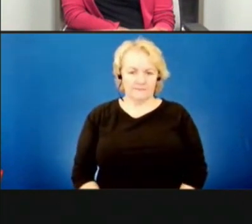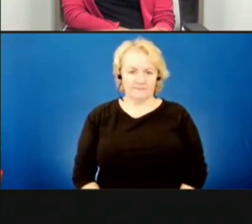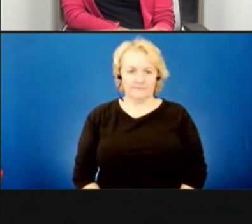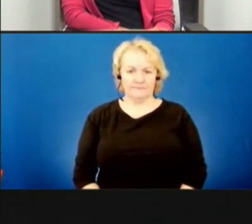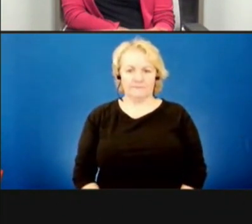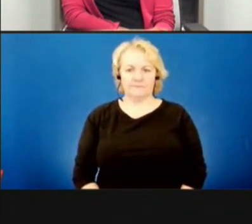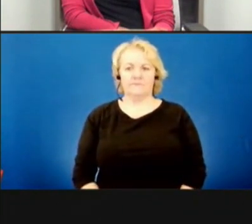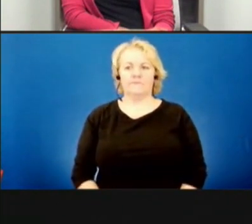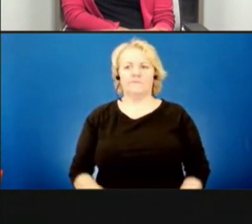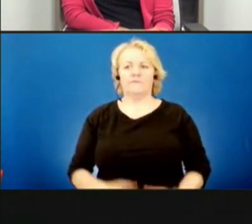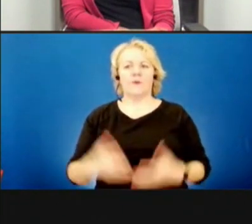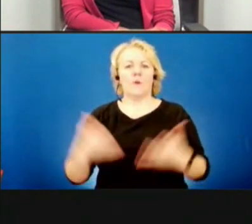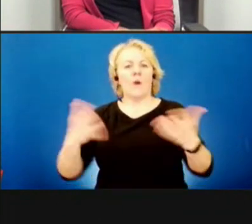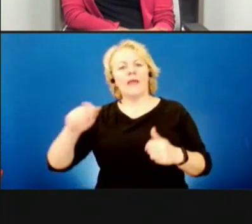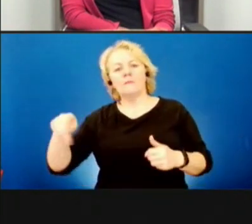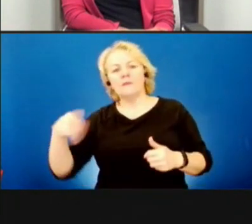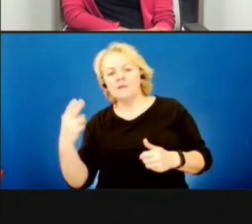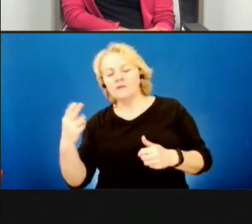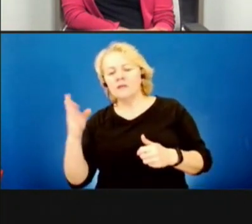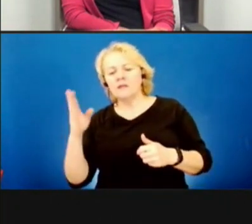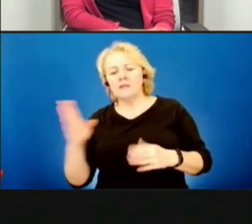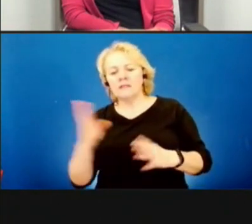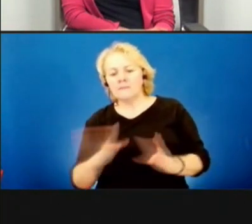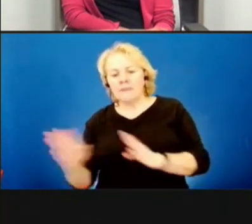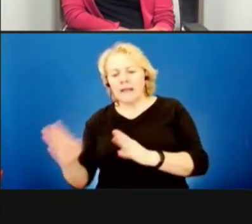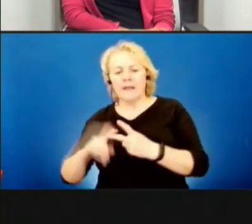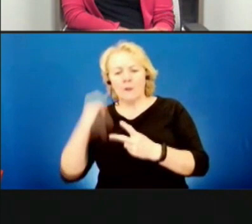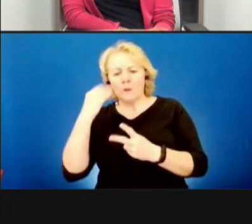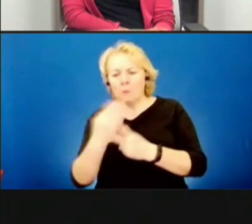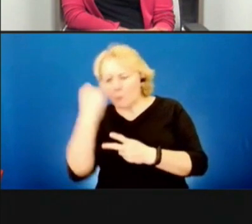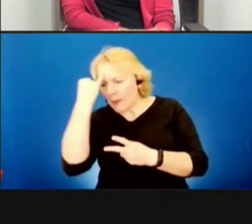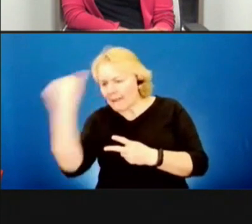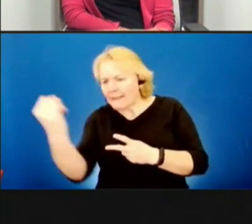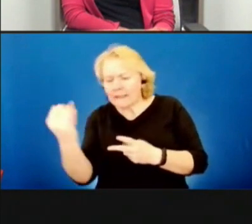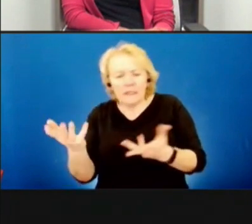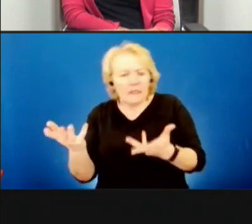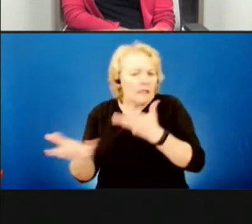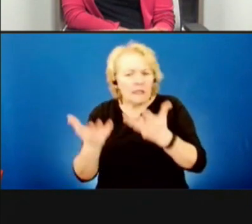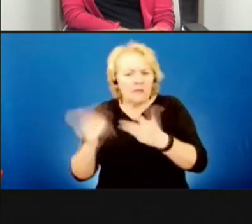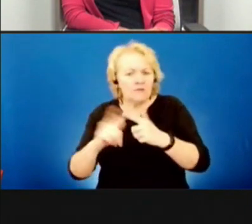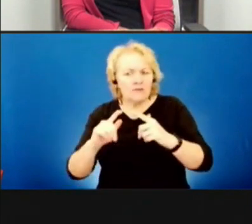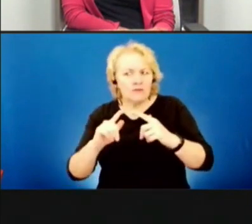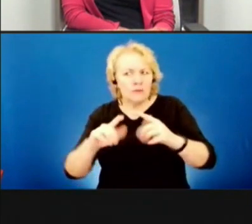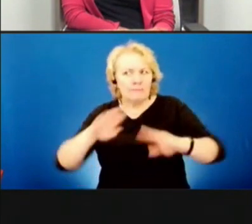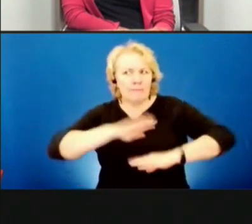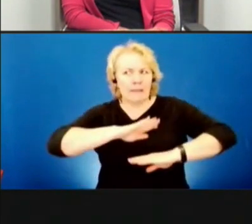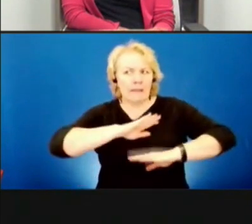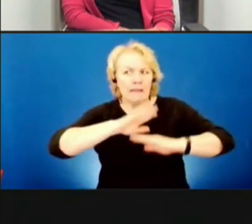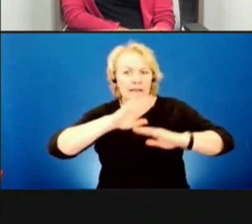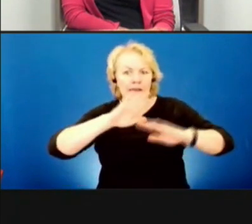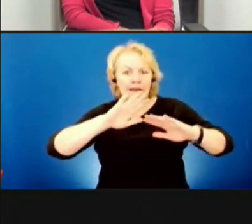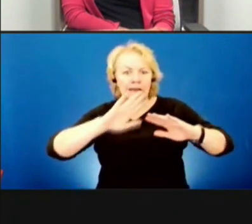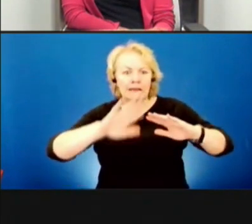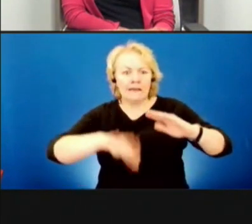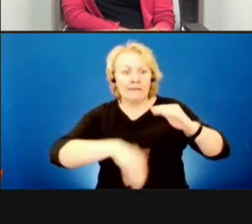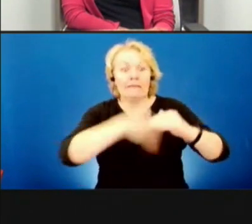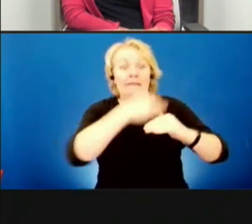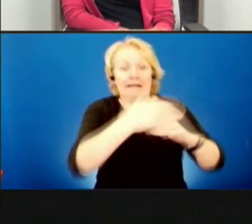What are APH's plans, new ideas, potential to meet the coming challenges without the power of